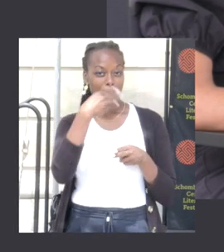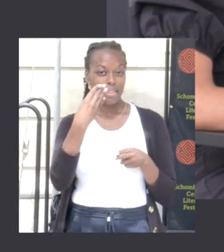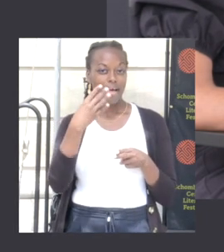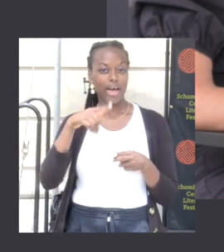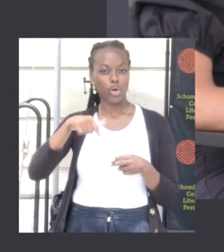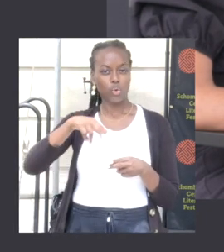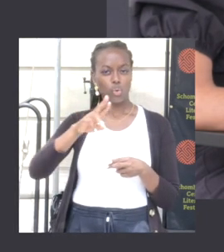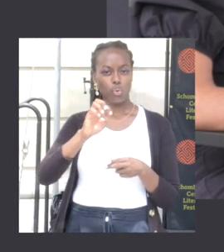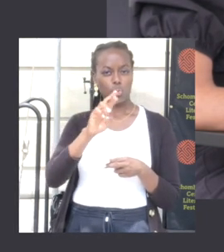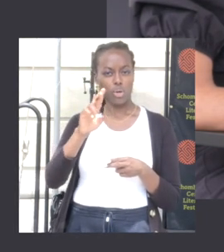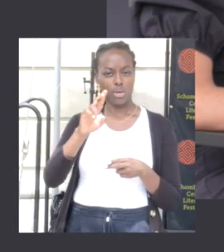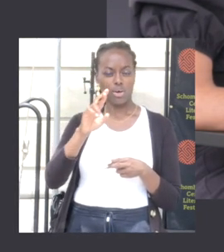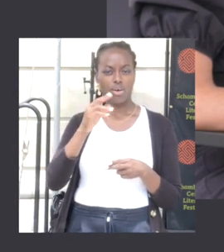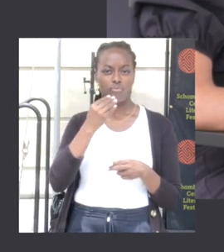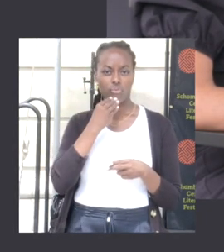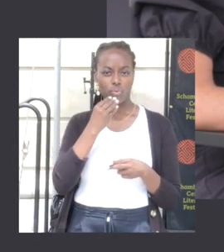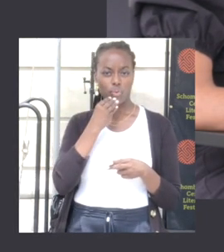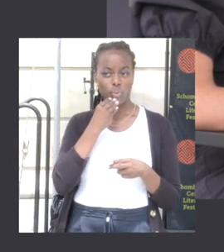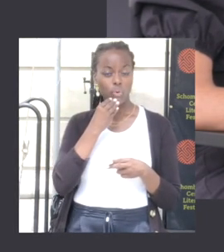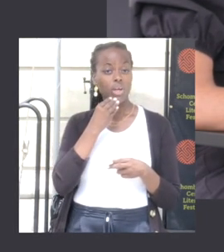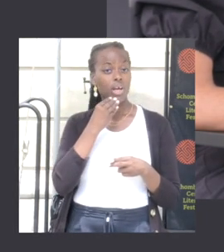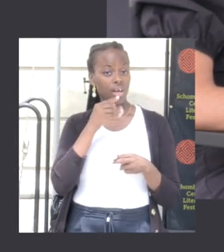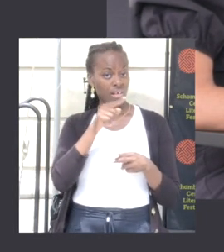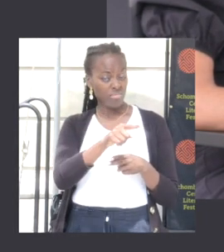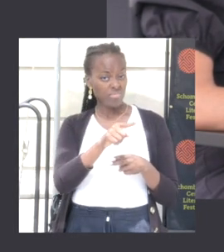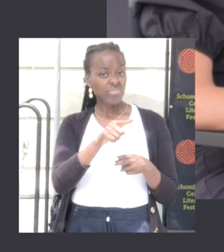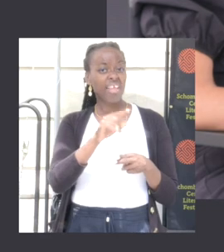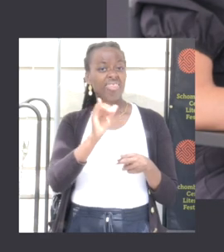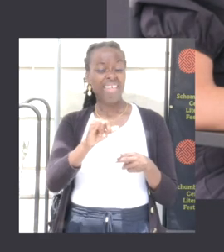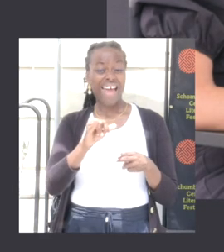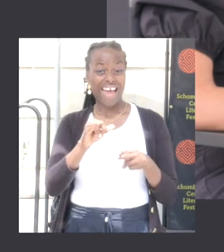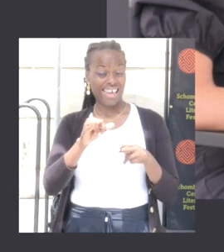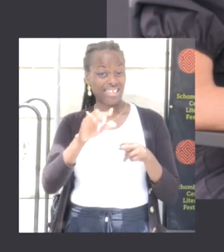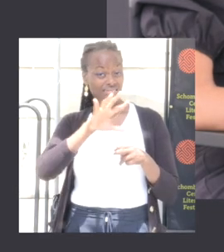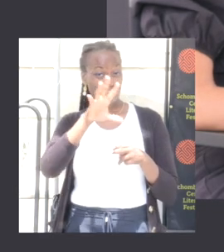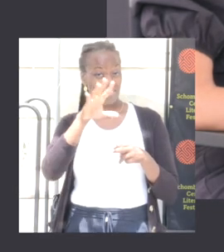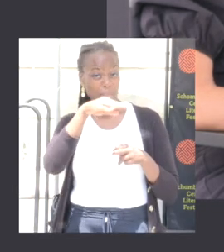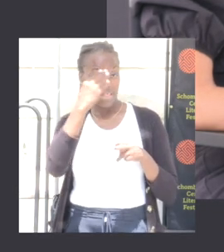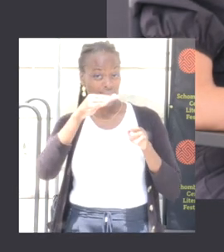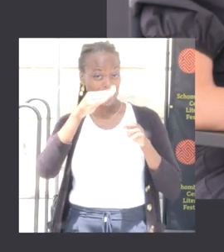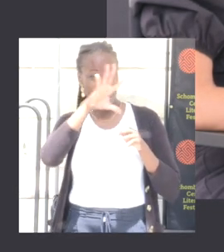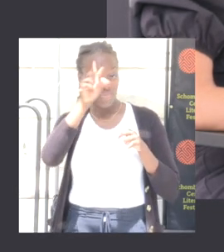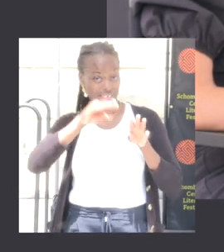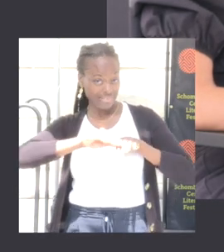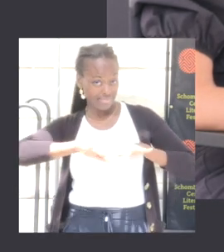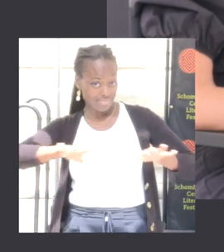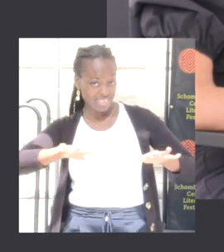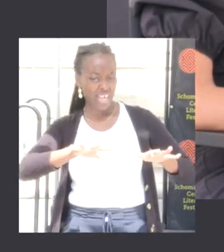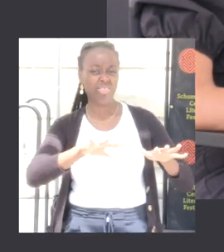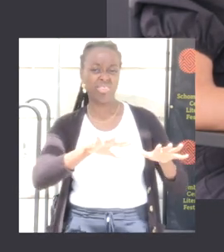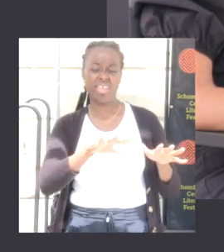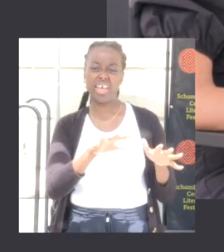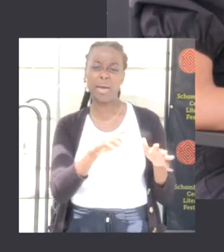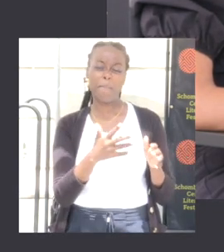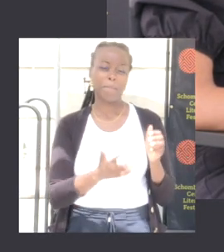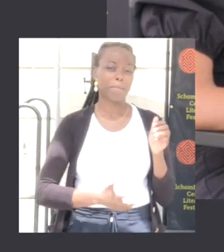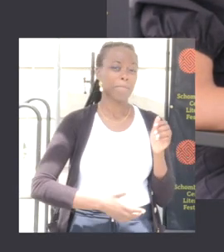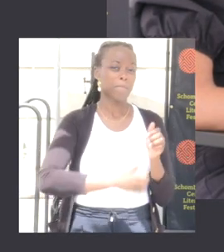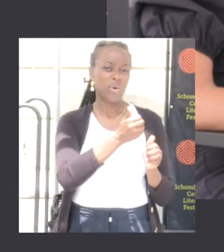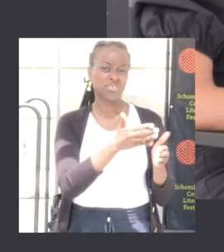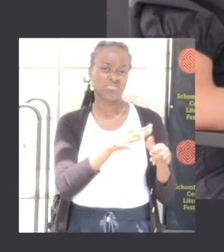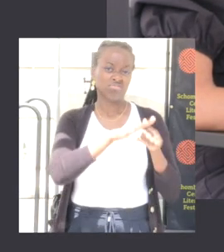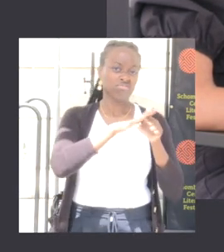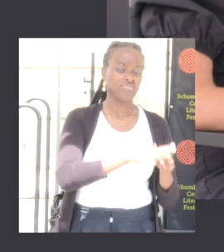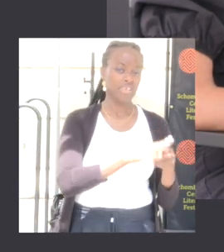our diaspora's most marginalized and most resilient and brilliant community. Ebony Durr, Lazarus Lynch, Zoe Ajonia, and Lee Gaiman